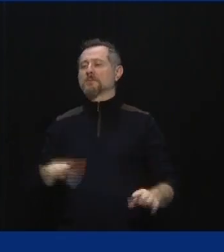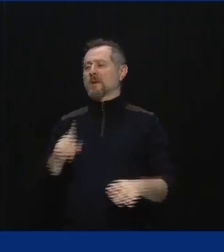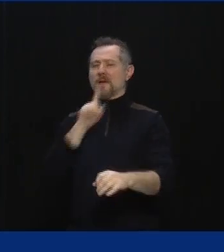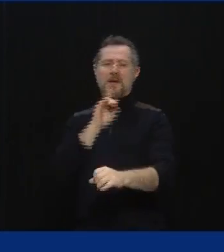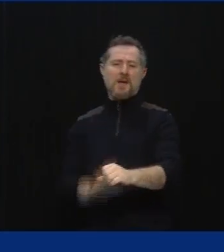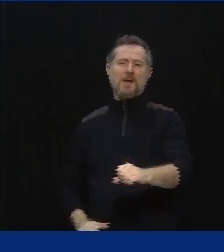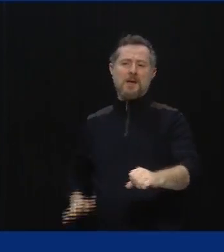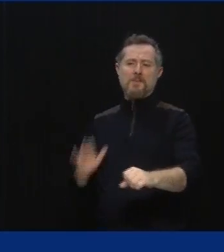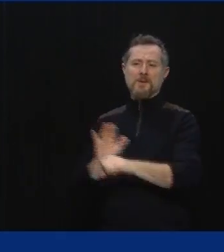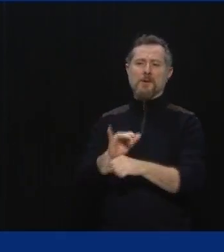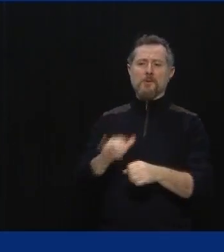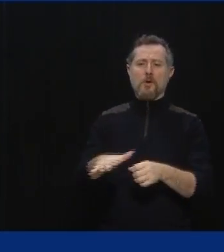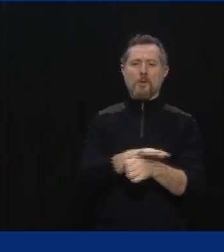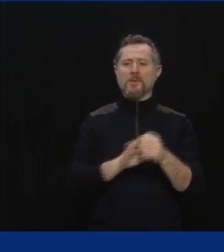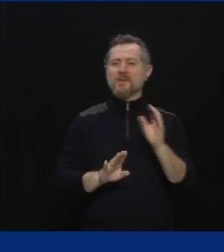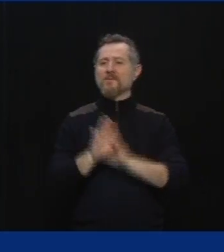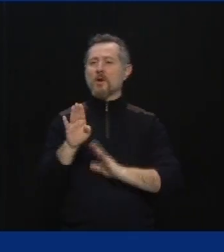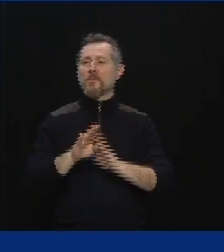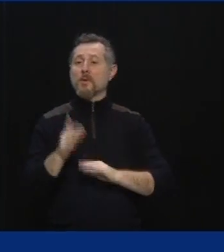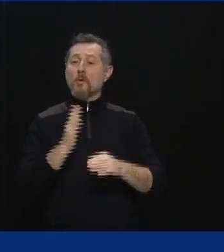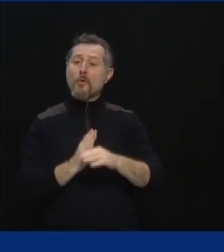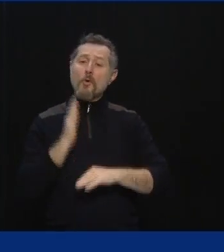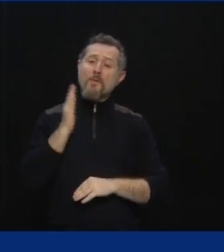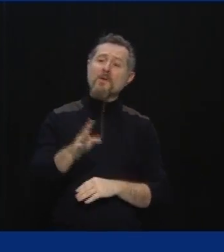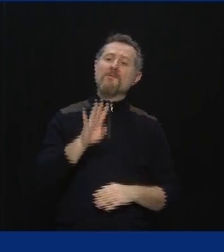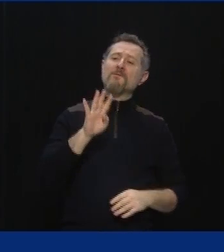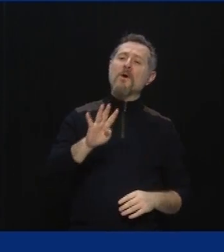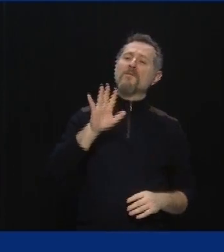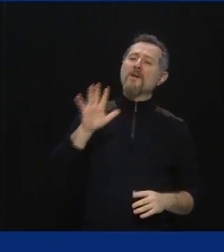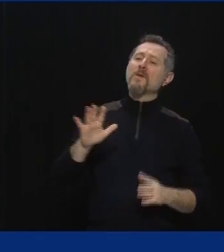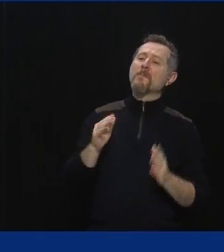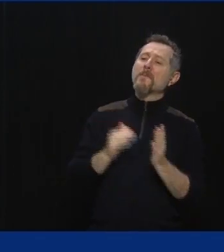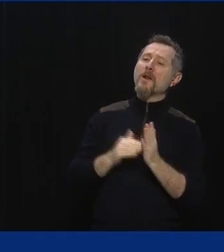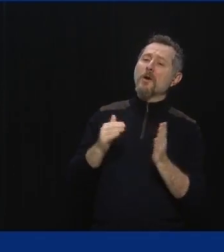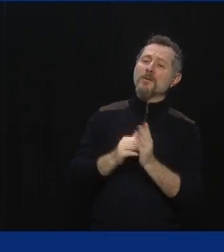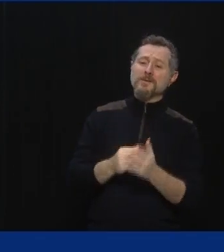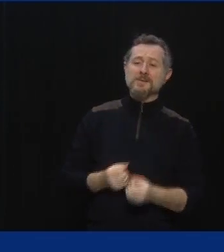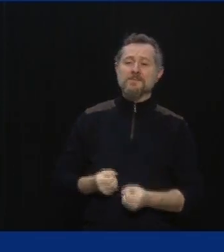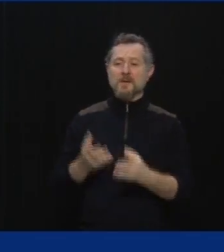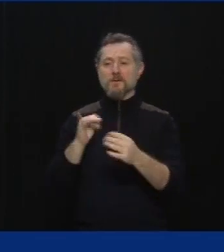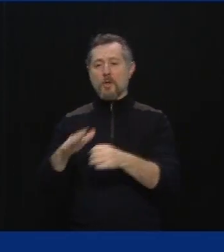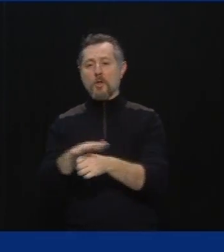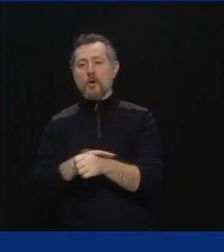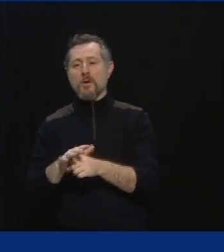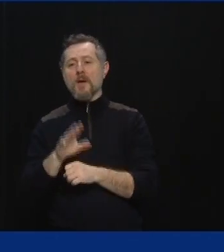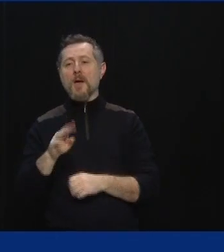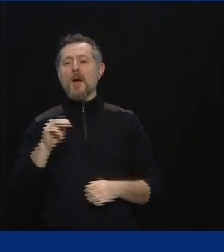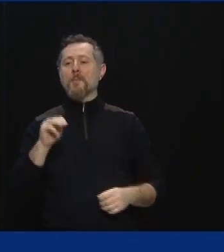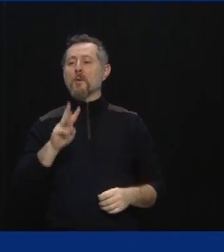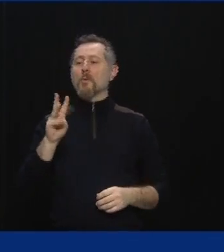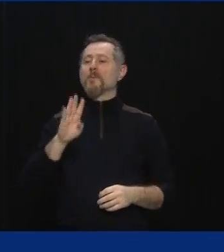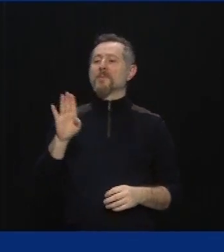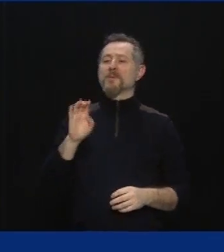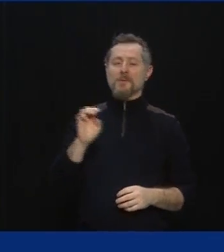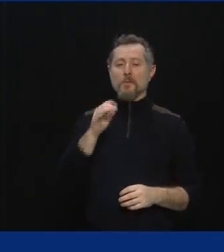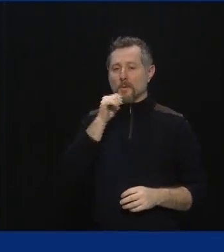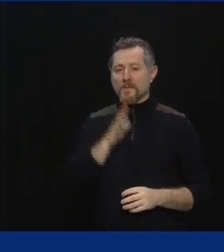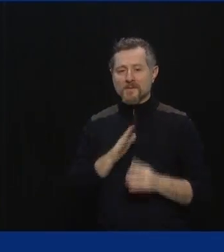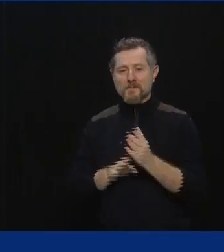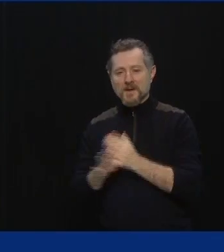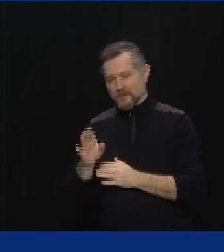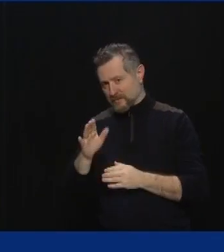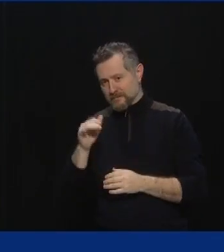development more than $45 million of spend for local MWB businesses. You have